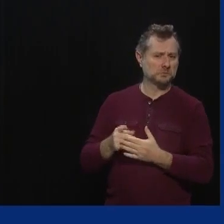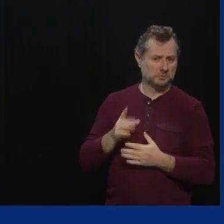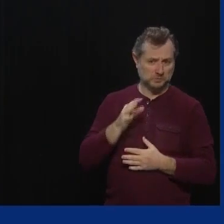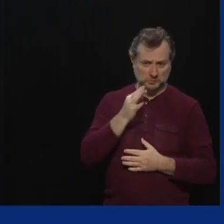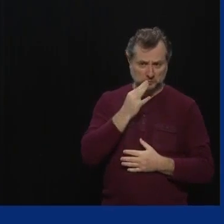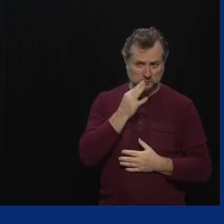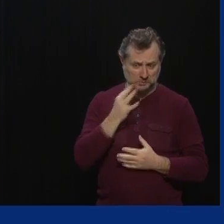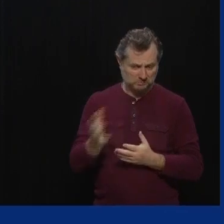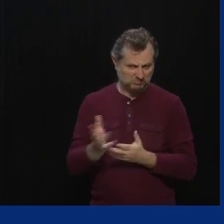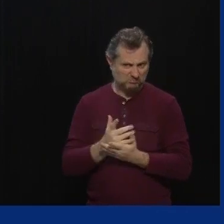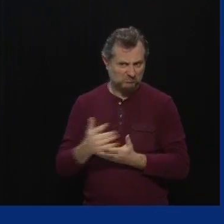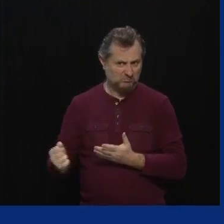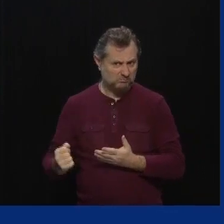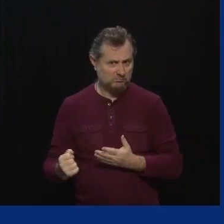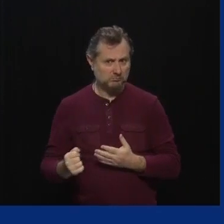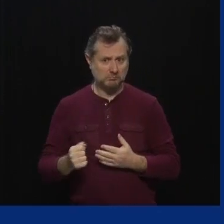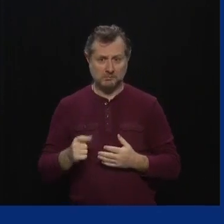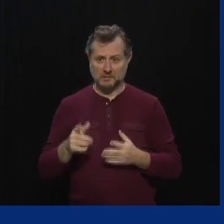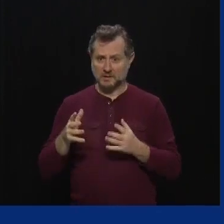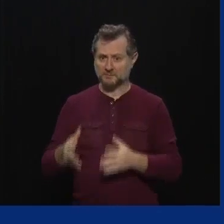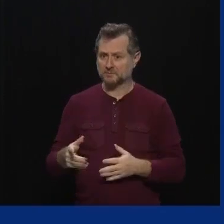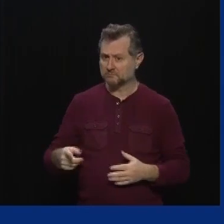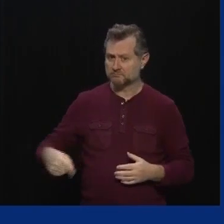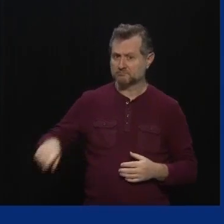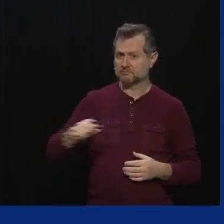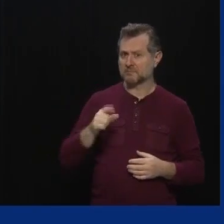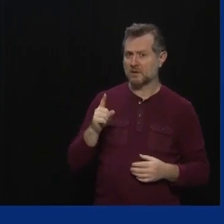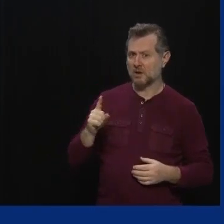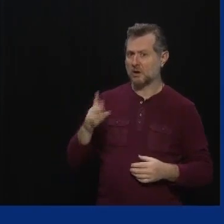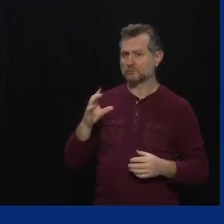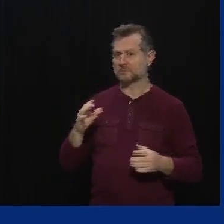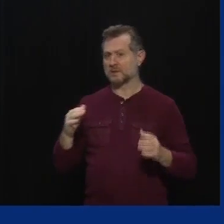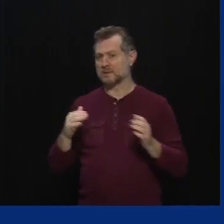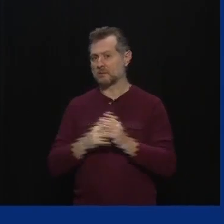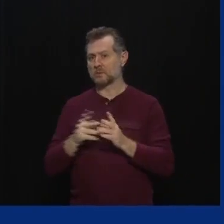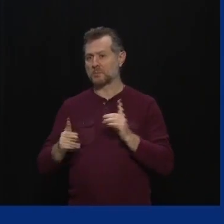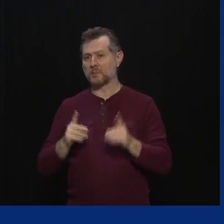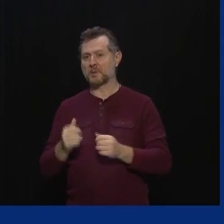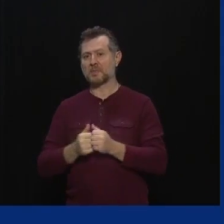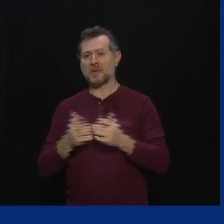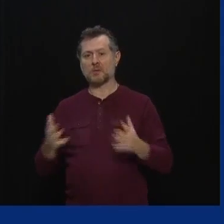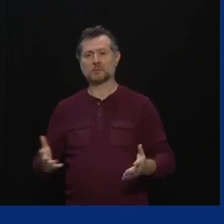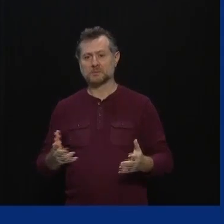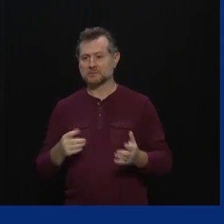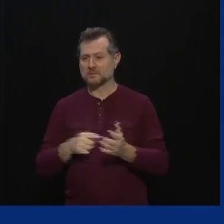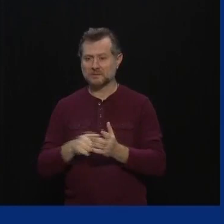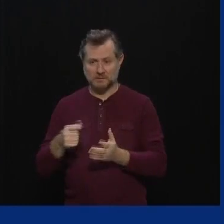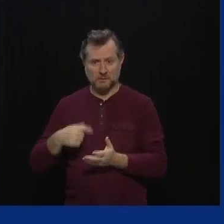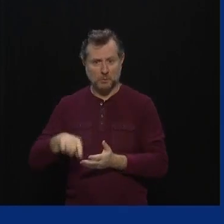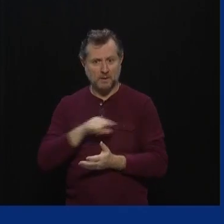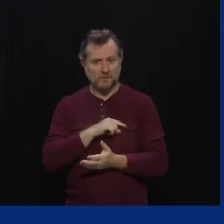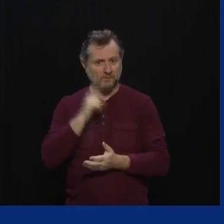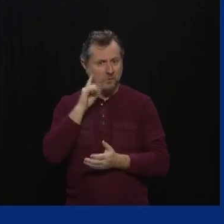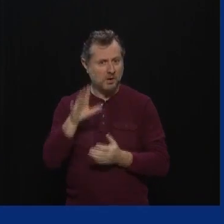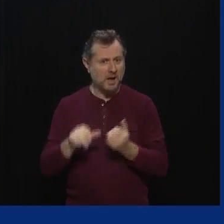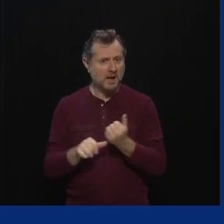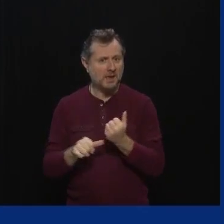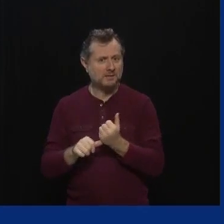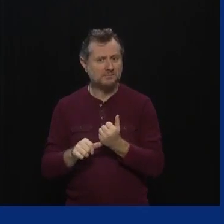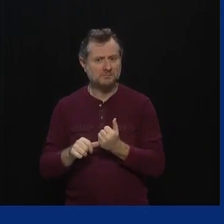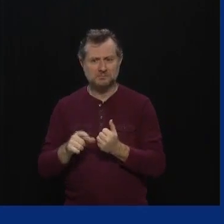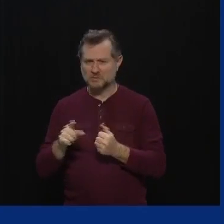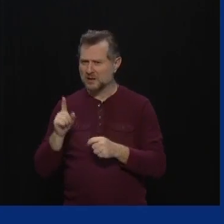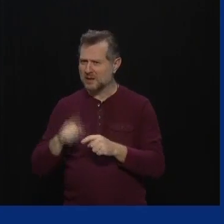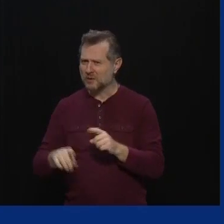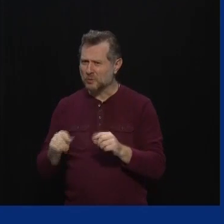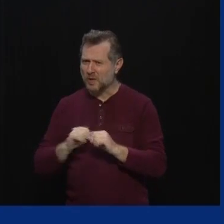leave potentially hundreds of thousands of people without aid who are qualified for that aid? And on a different note, can